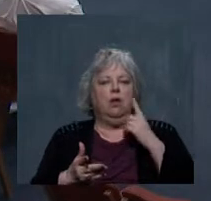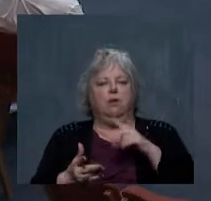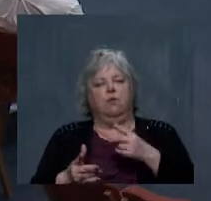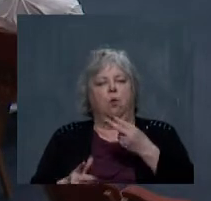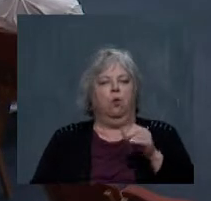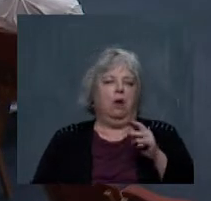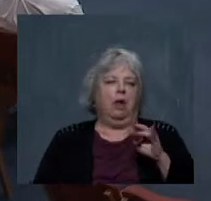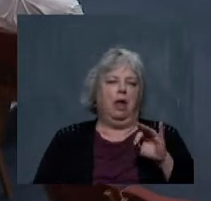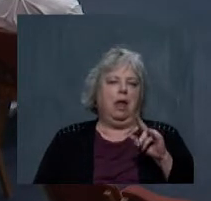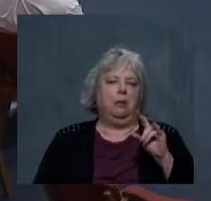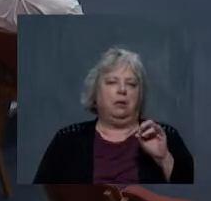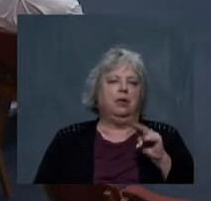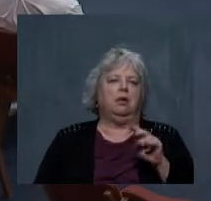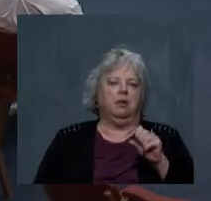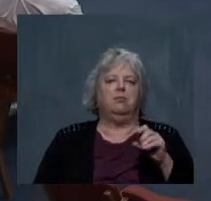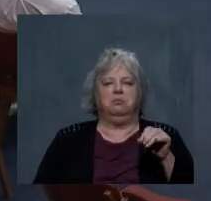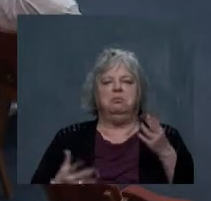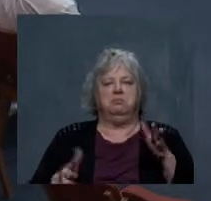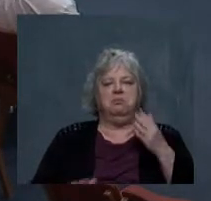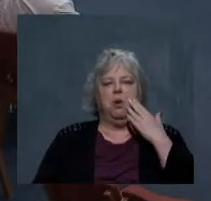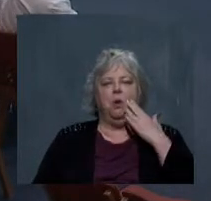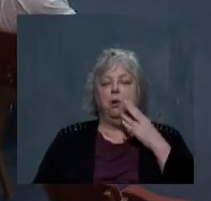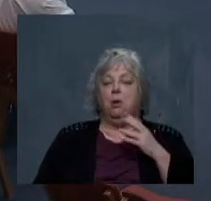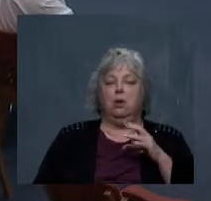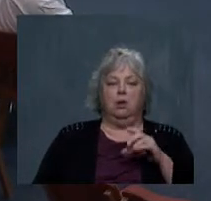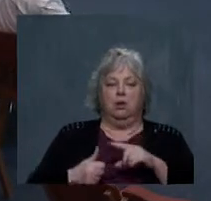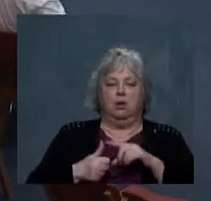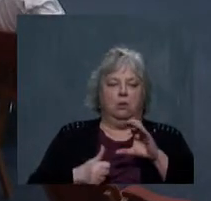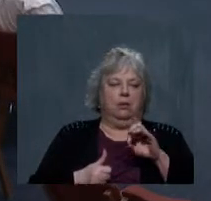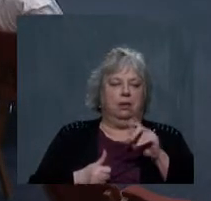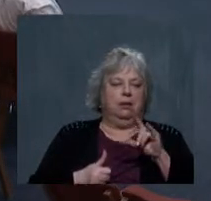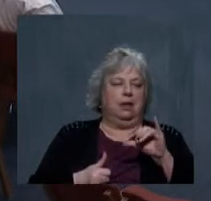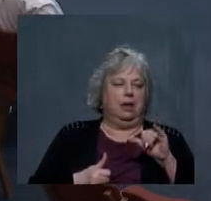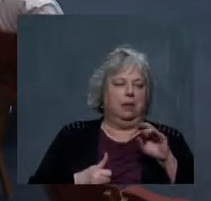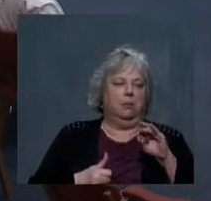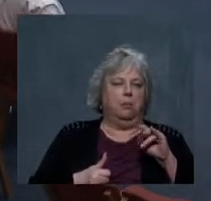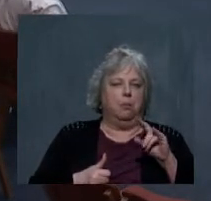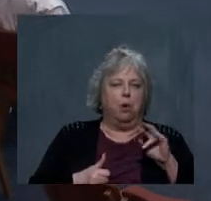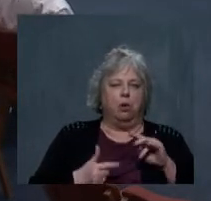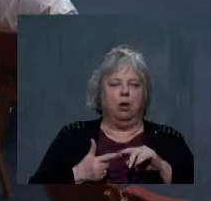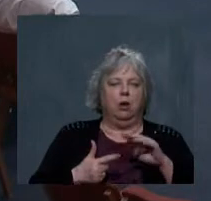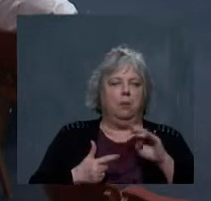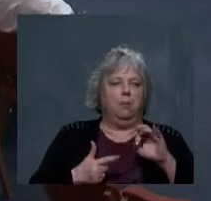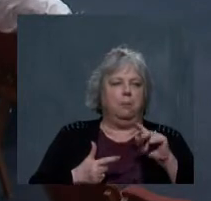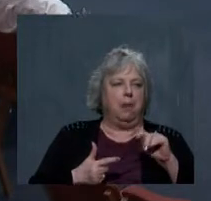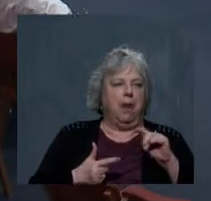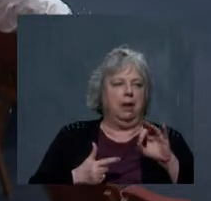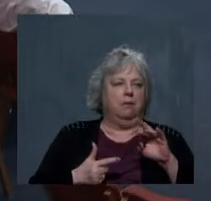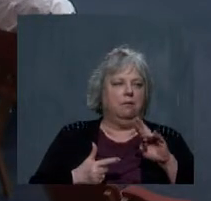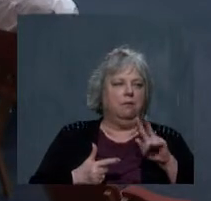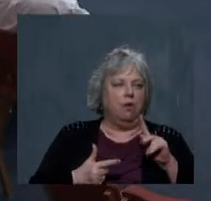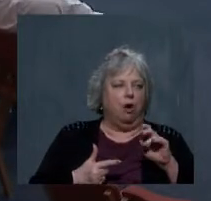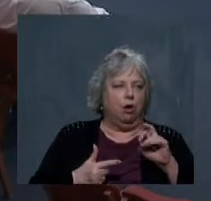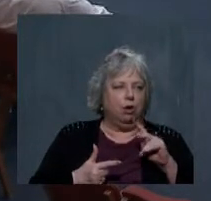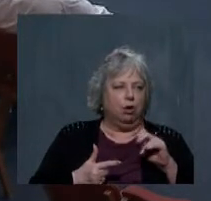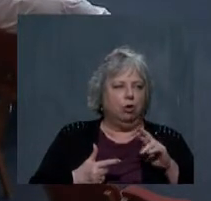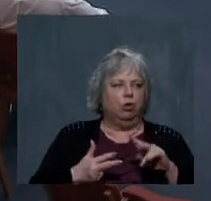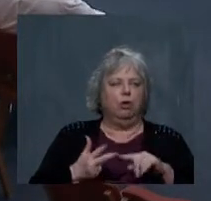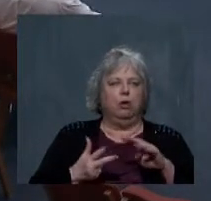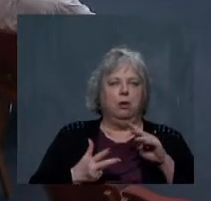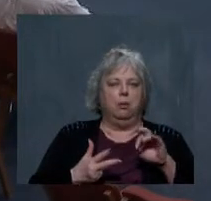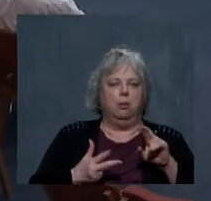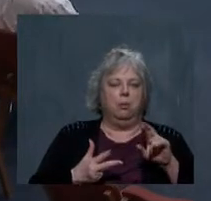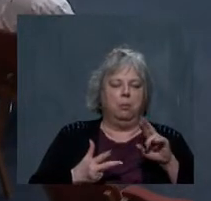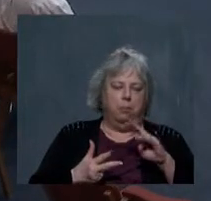that were here on Hamilton. Okay. So it was Celia Martin, Mac Faulkner, Bill Morrison. That item's